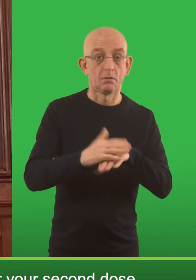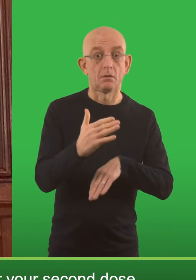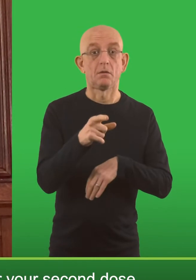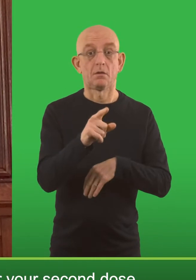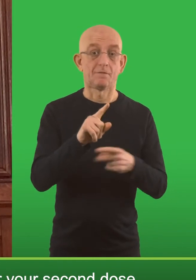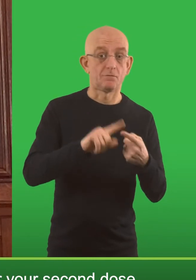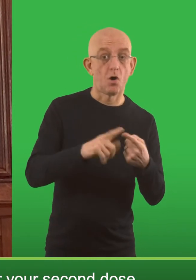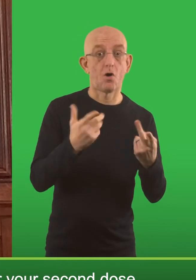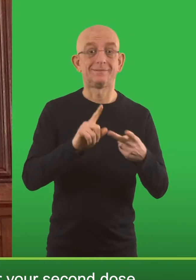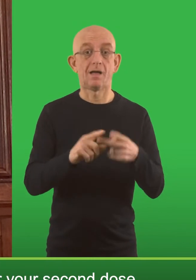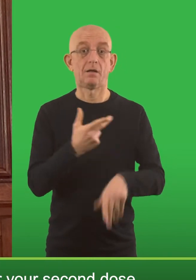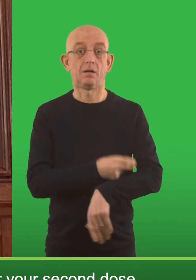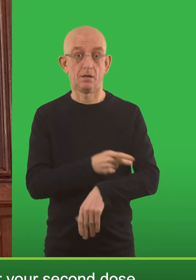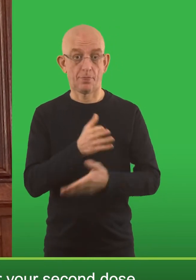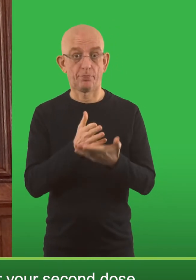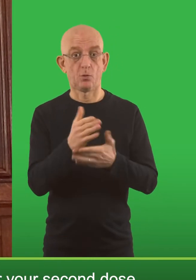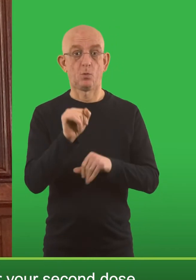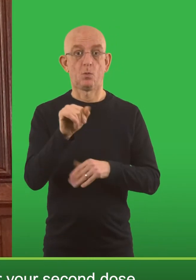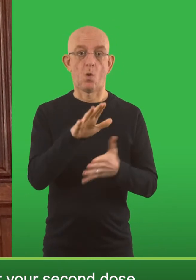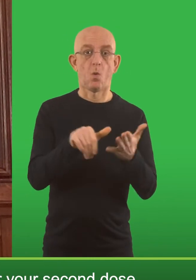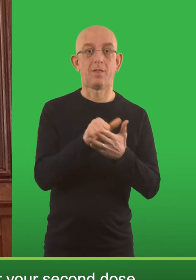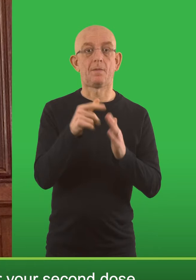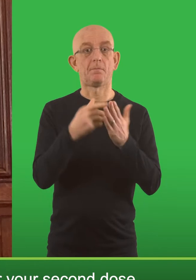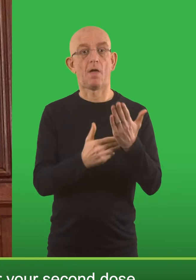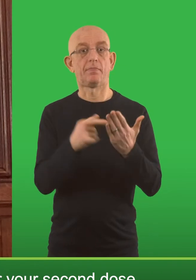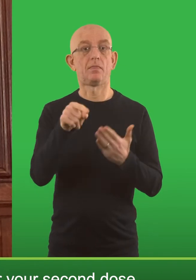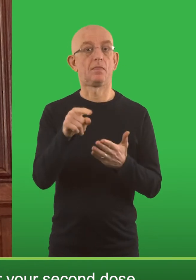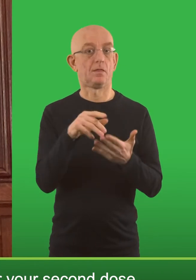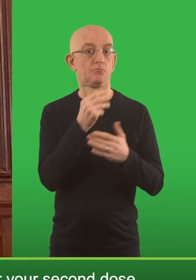if you are contacted for either your first or your second dose of the